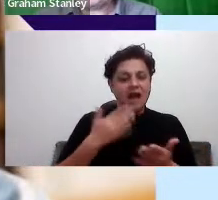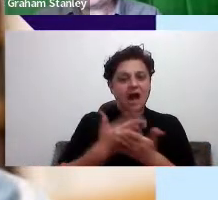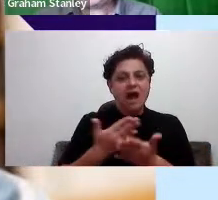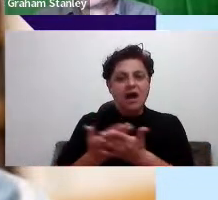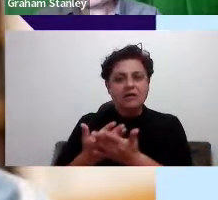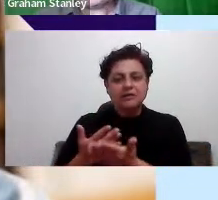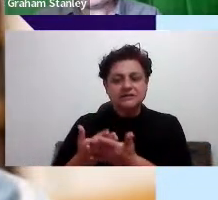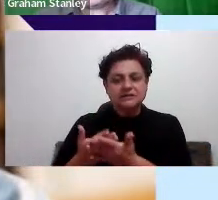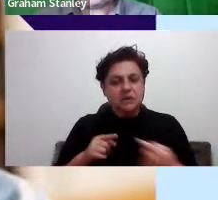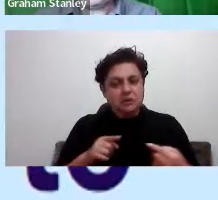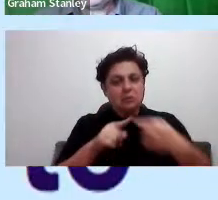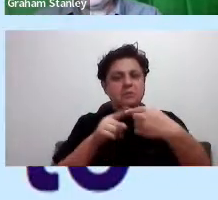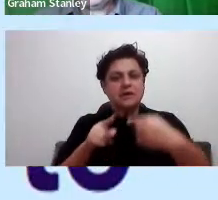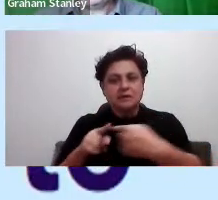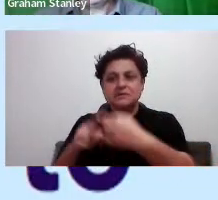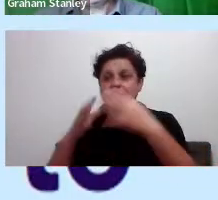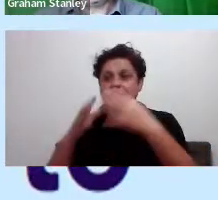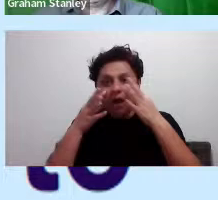Sandra.